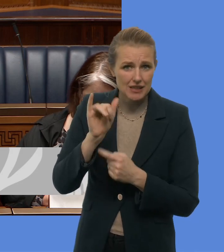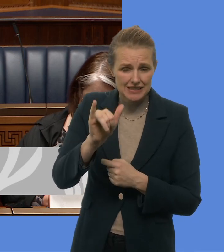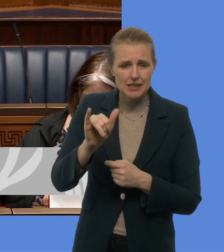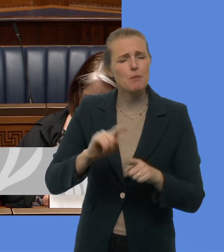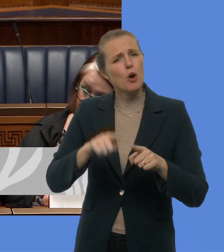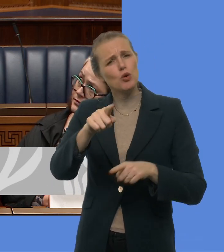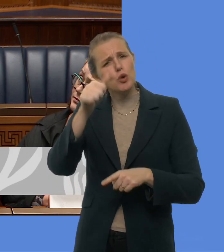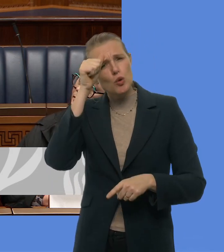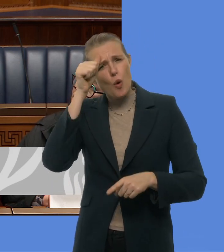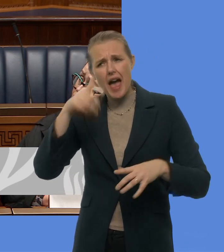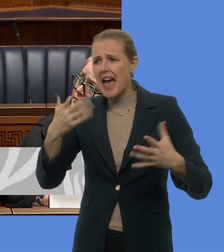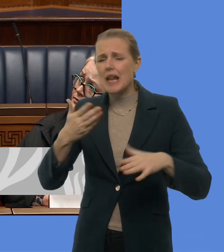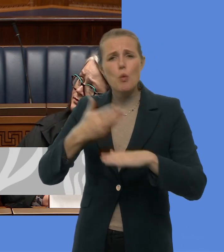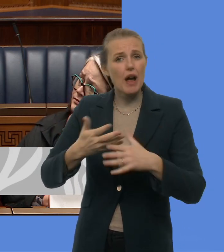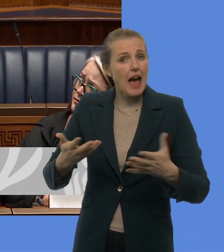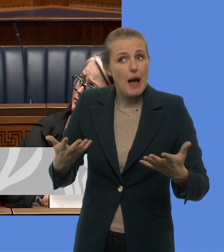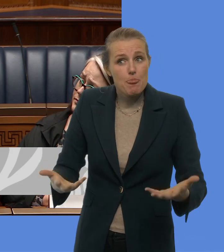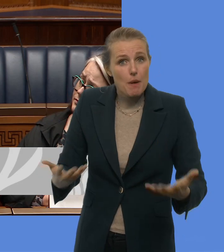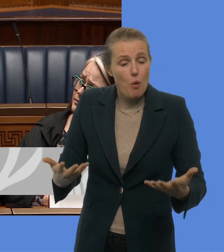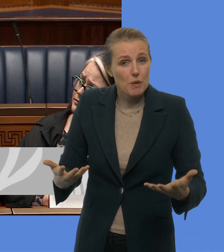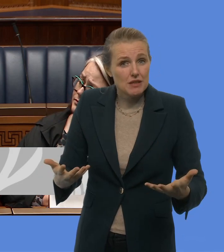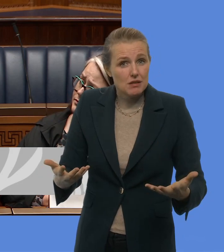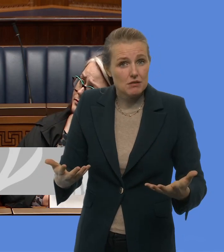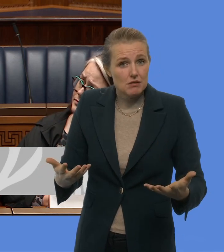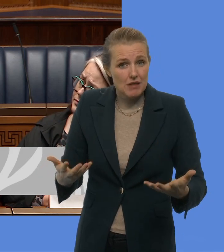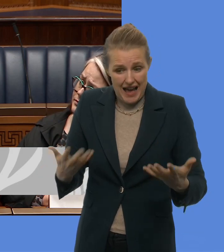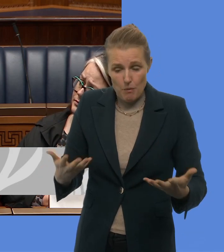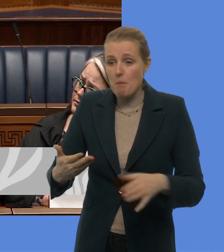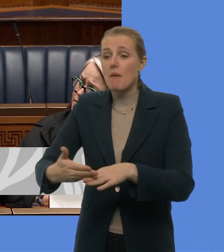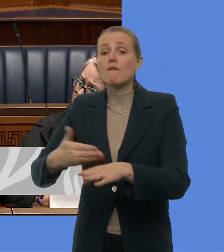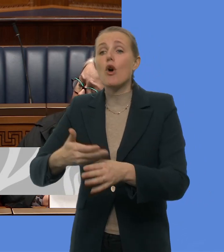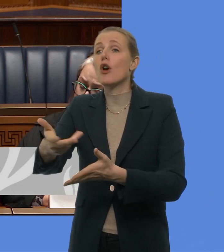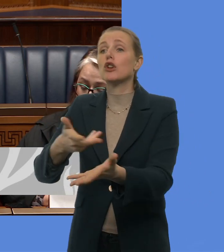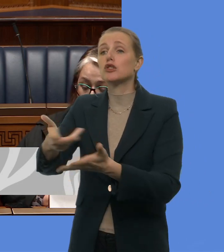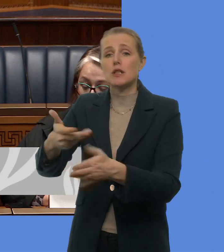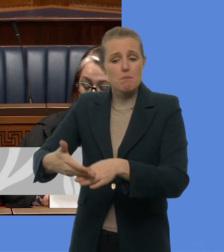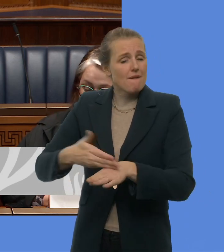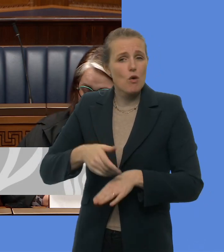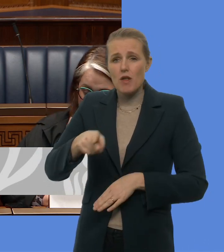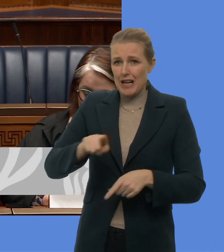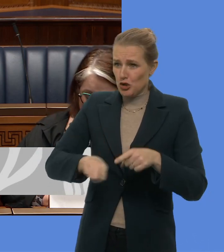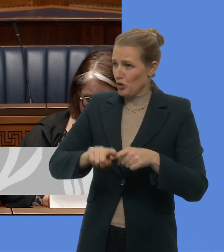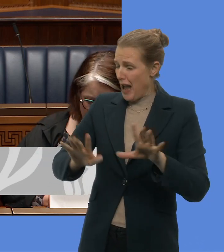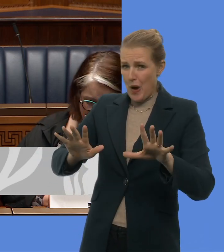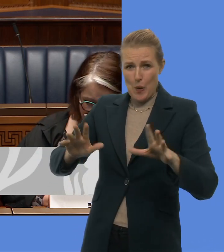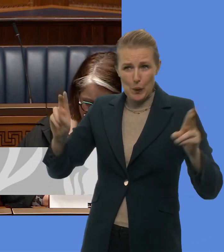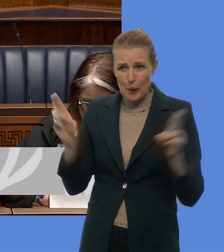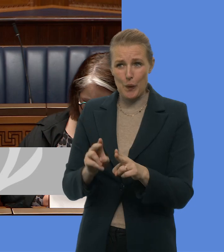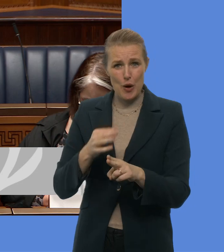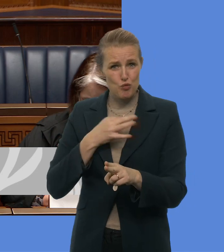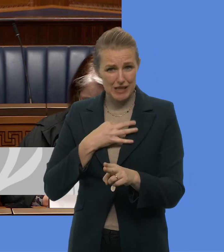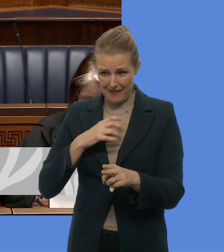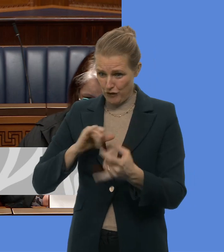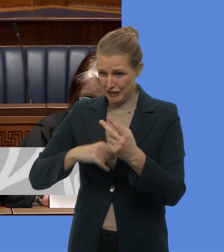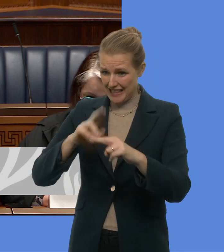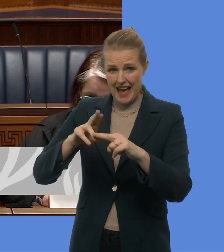aware of any work being done currently, during and maybe even before the consultation commenced, to minimise risk for staff, and that work being done with